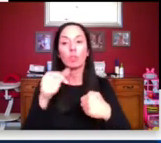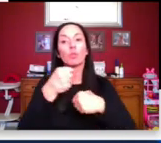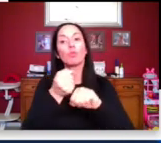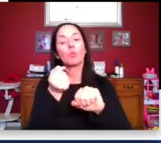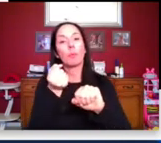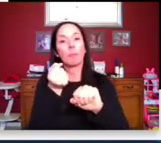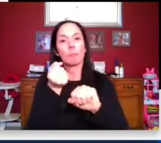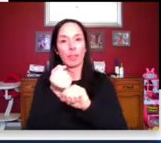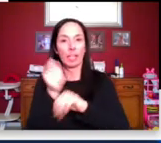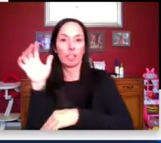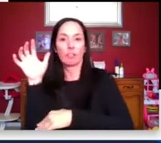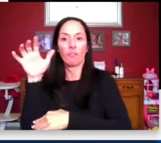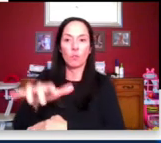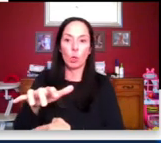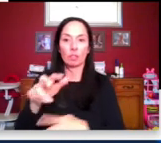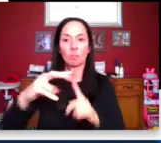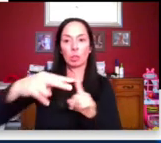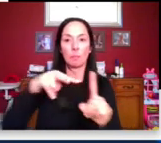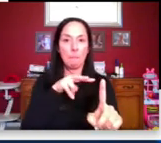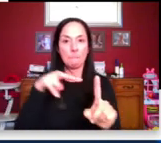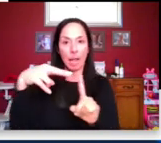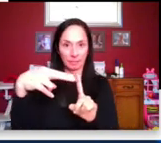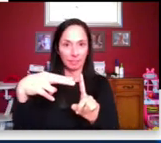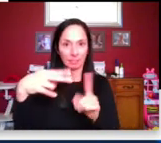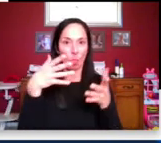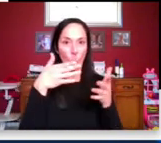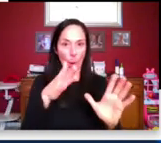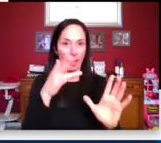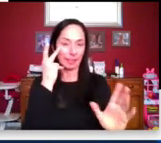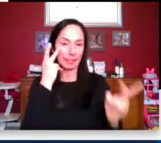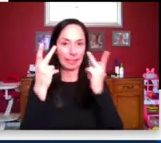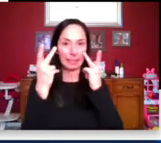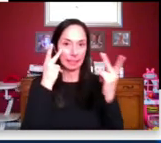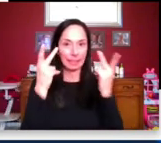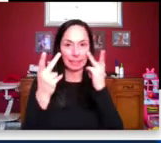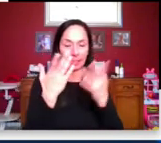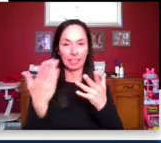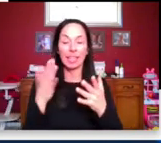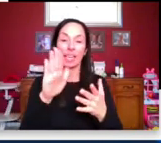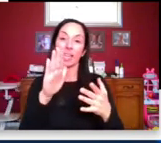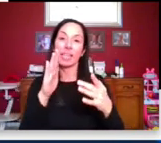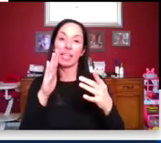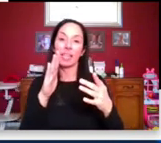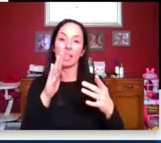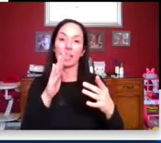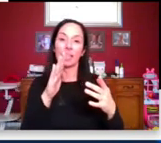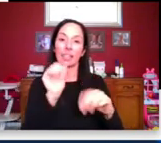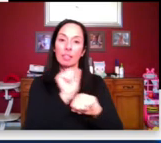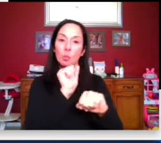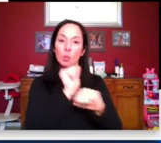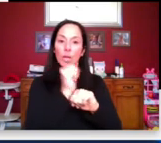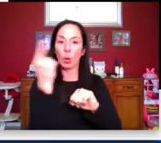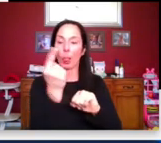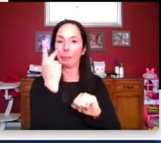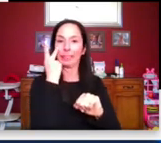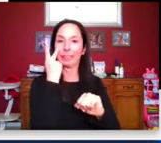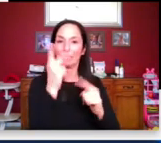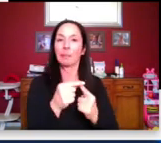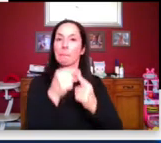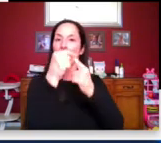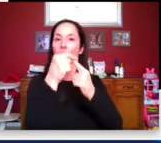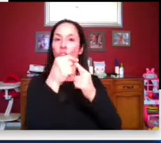his forced perspectives, the way he sees things. His work can only be seen from a special angle. Notice that there